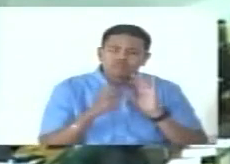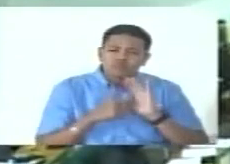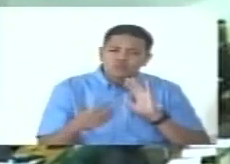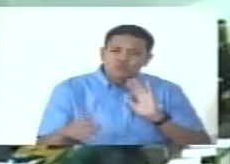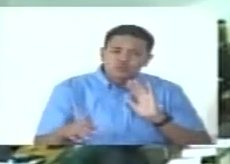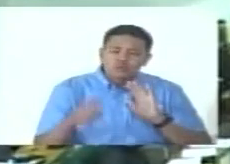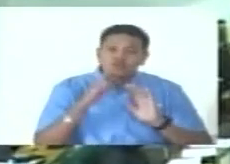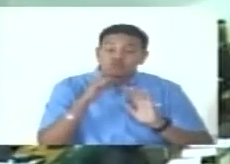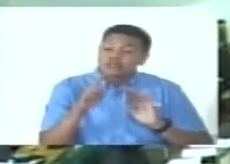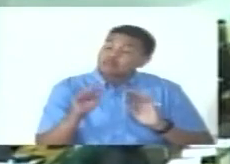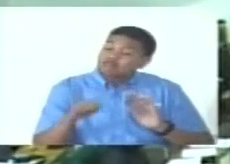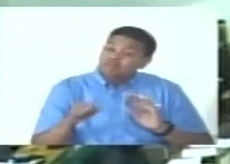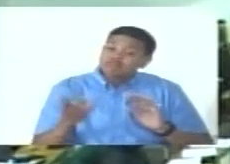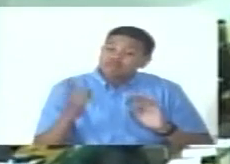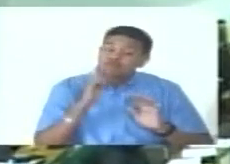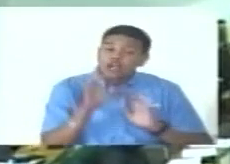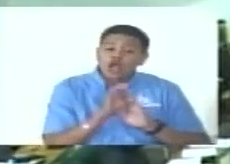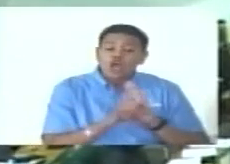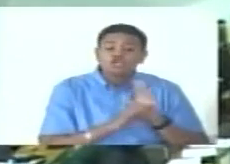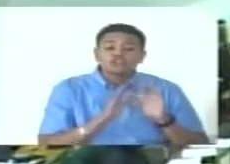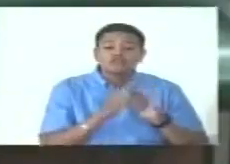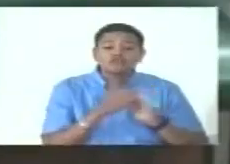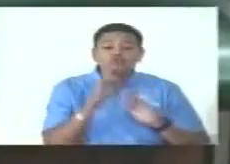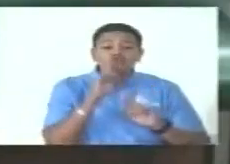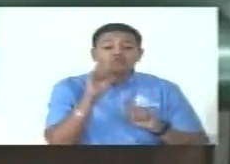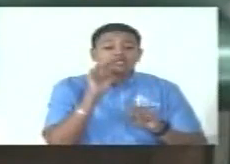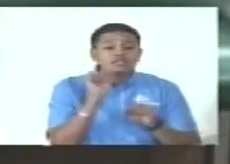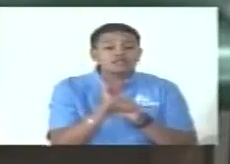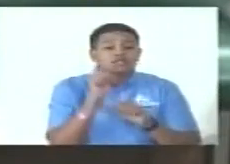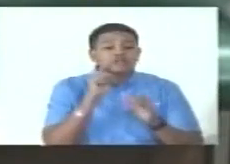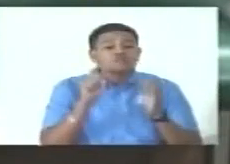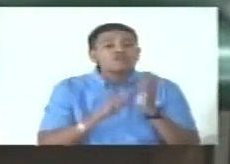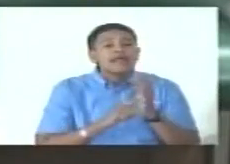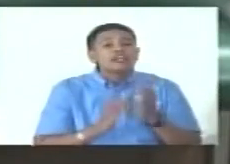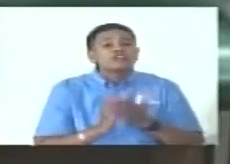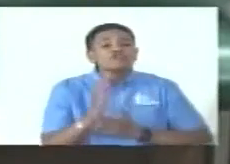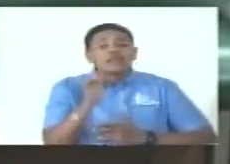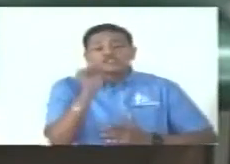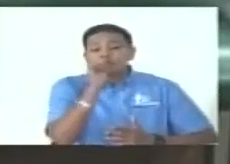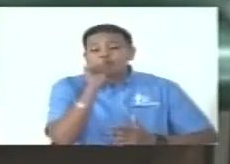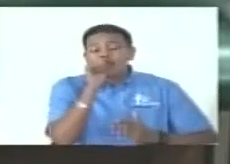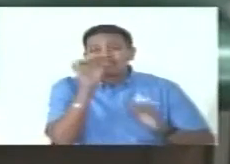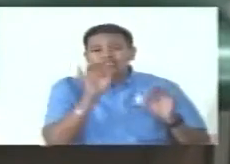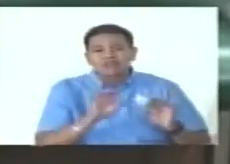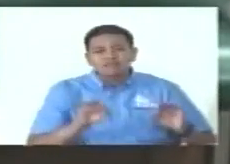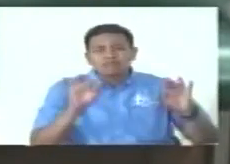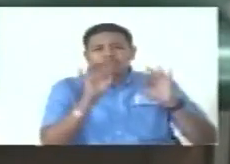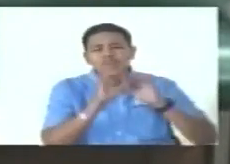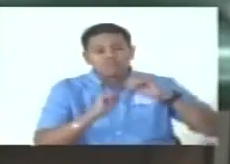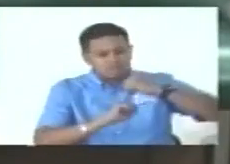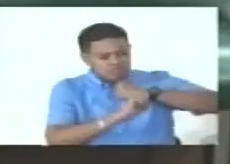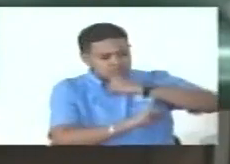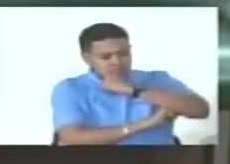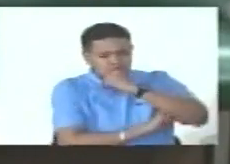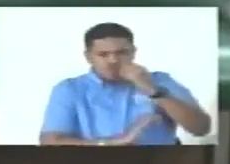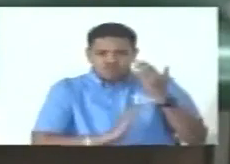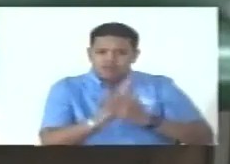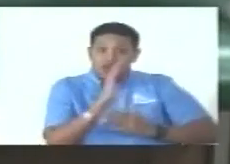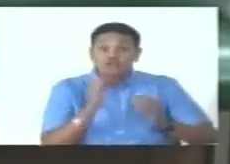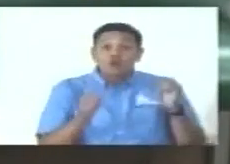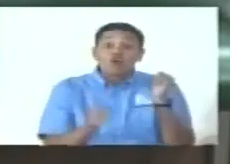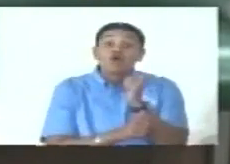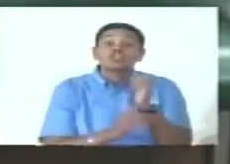The Constitution of Jamaica recognizes the right to privacy as a fundamental right guaranteed under the Charter of